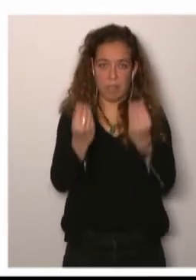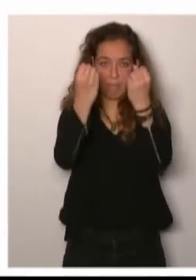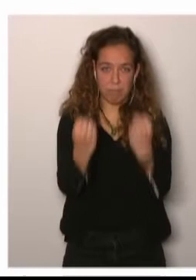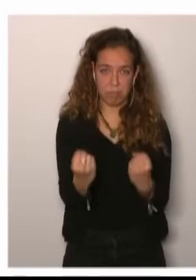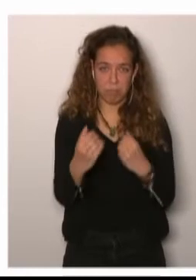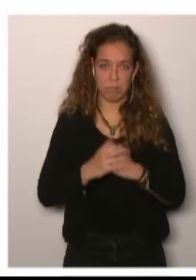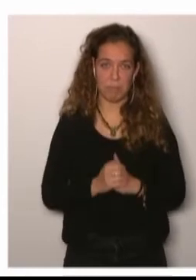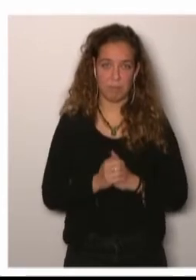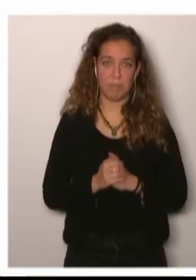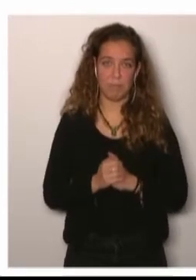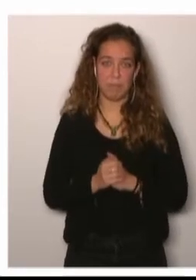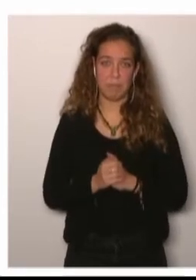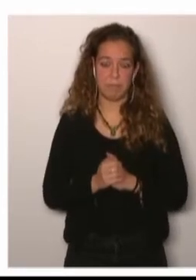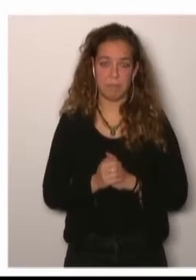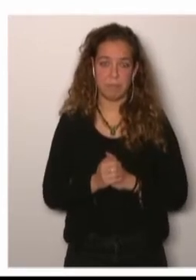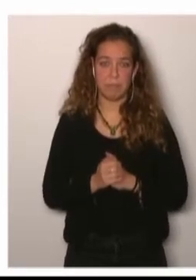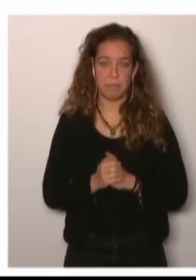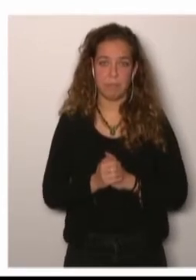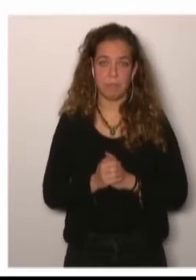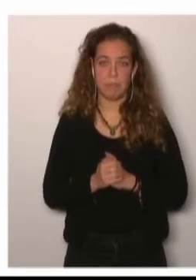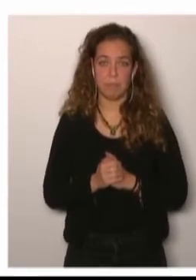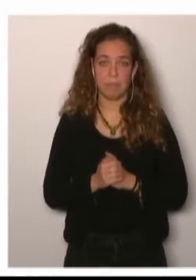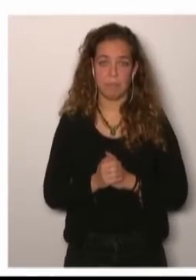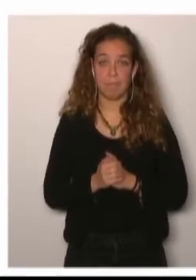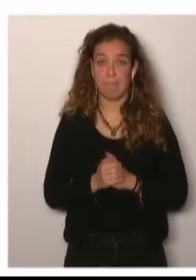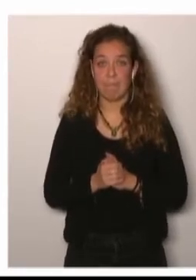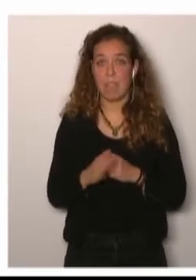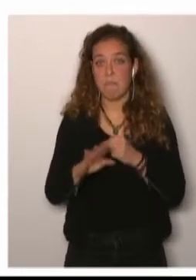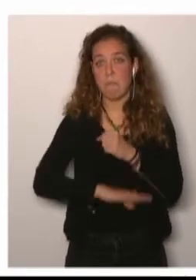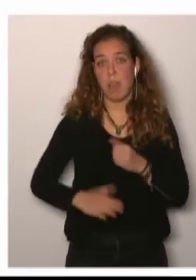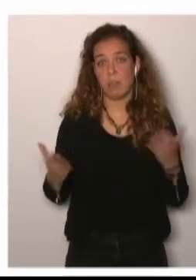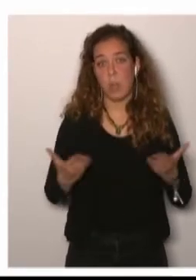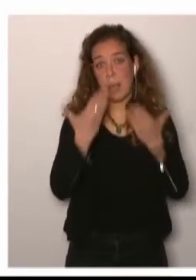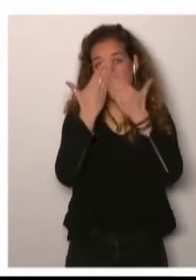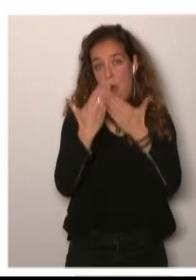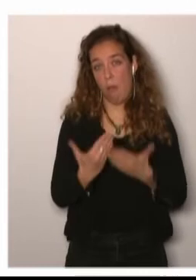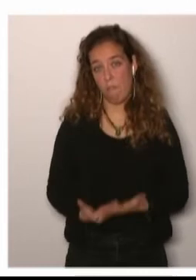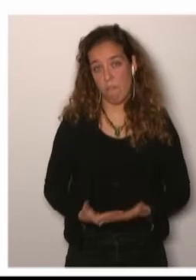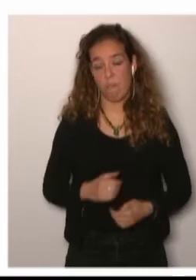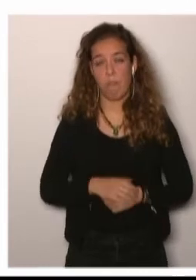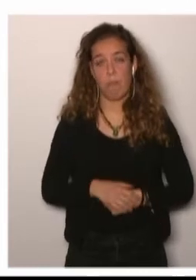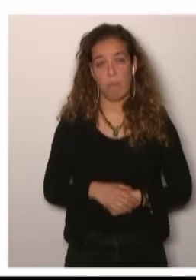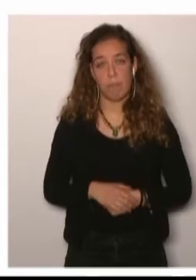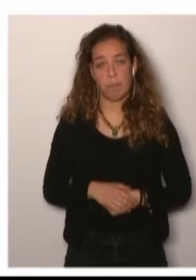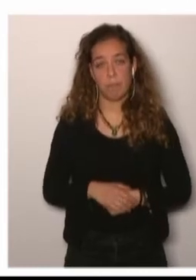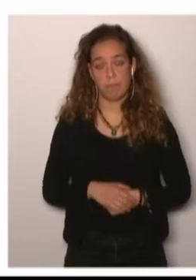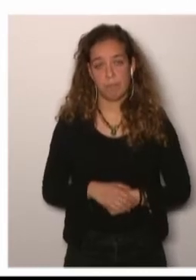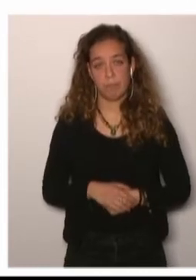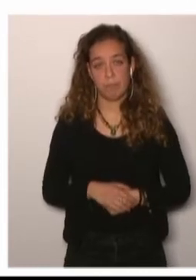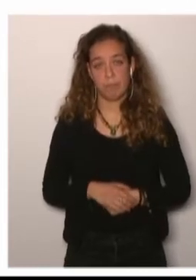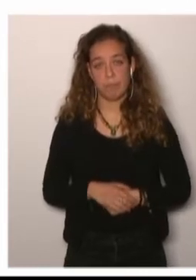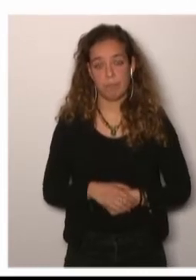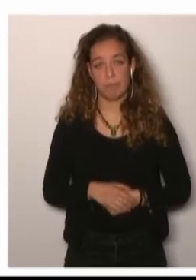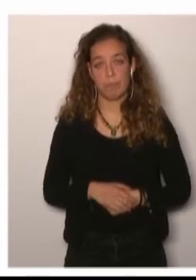evidence. To further support this in general, the agency recently provided support for the establishment